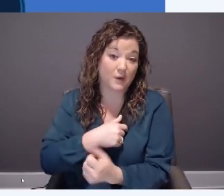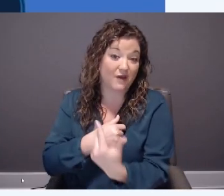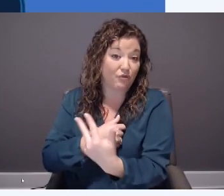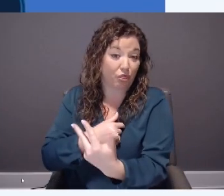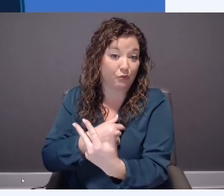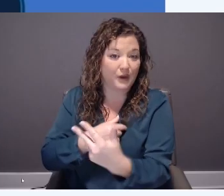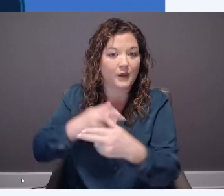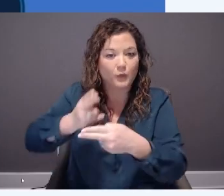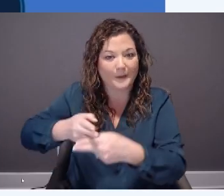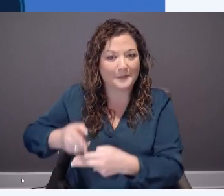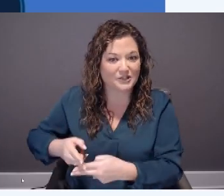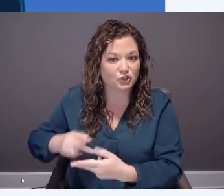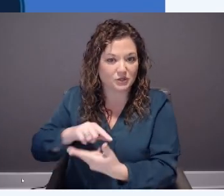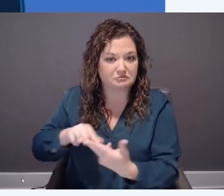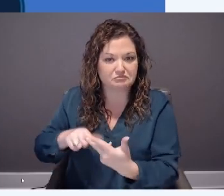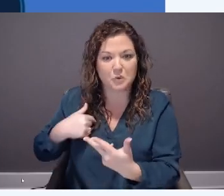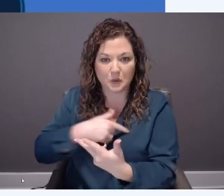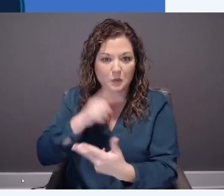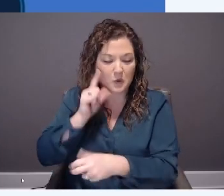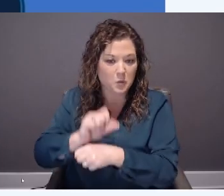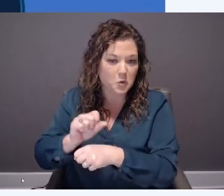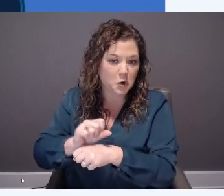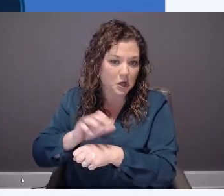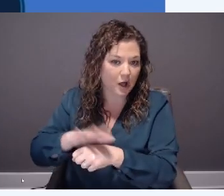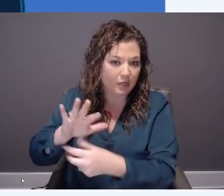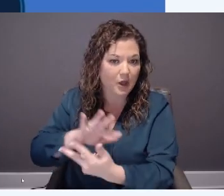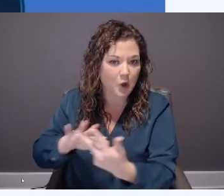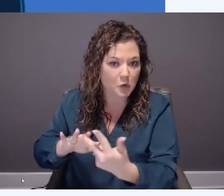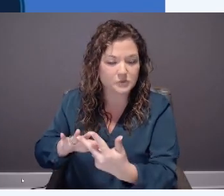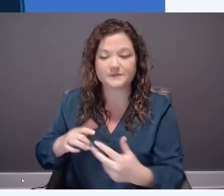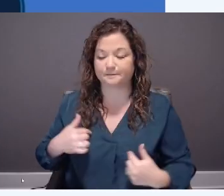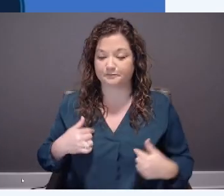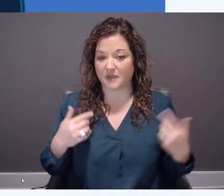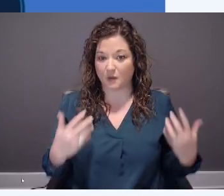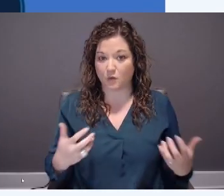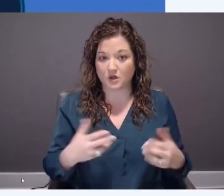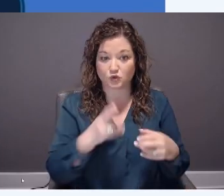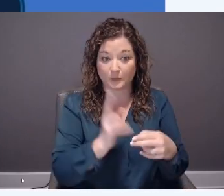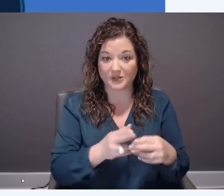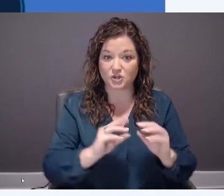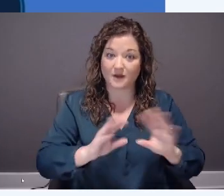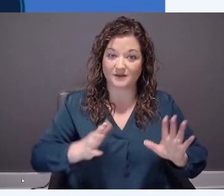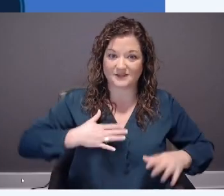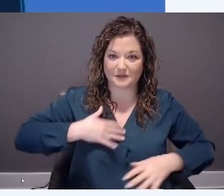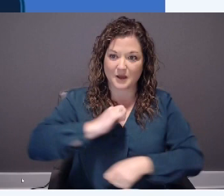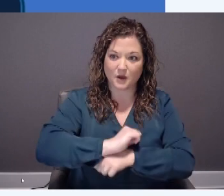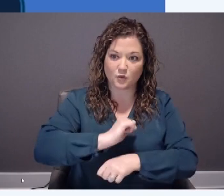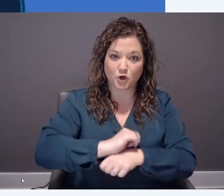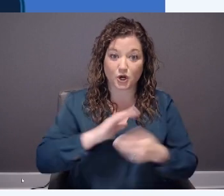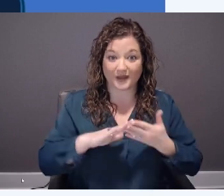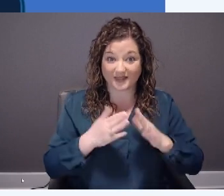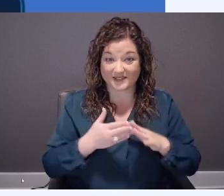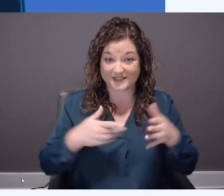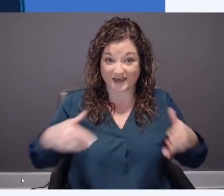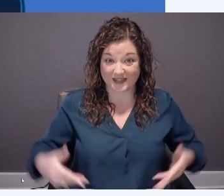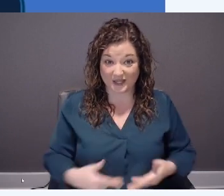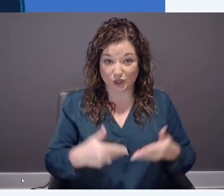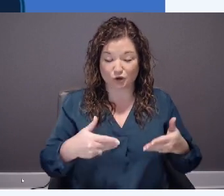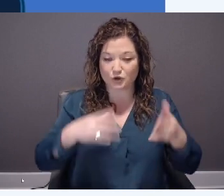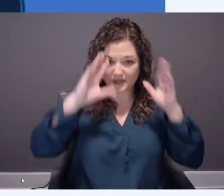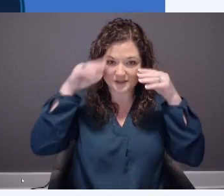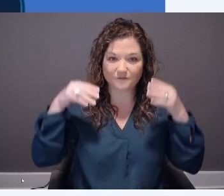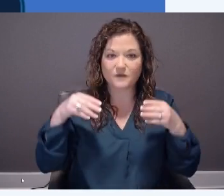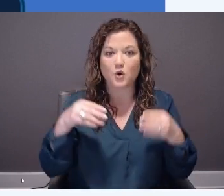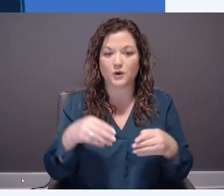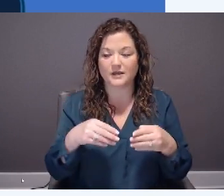on. So I did want to mention, obviously, you know, my work at the city is very focused on particularly